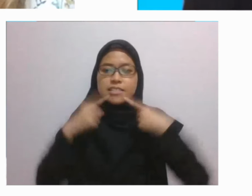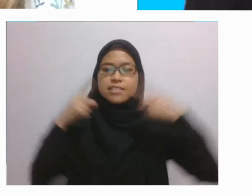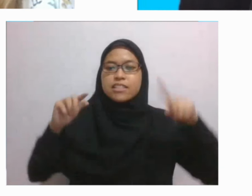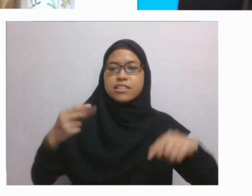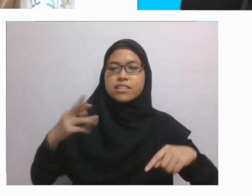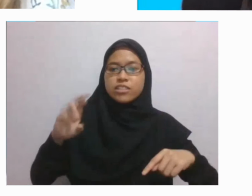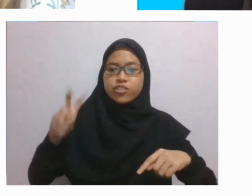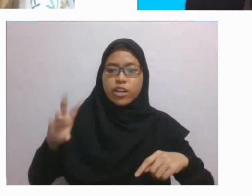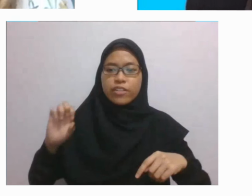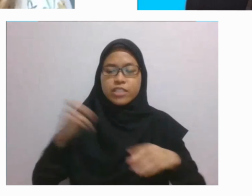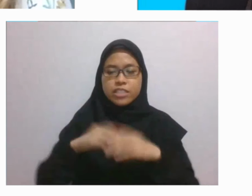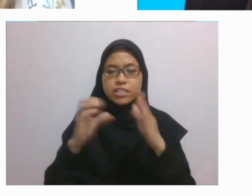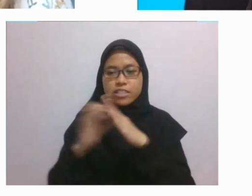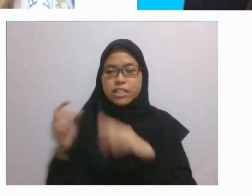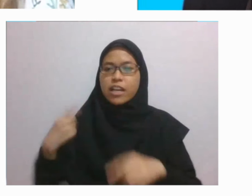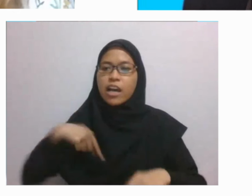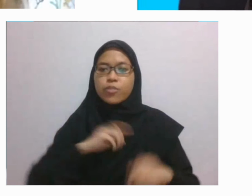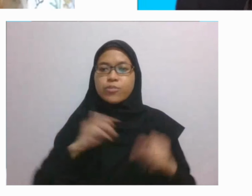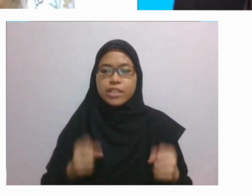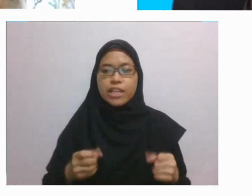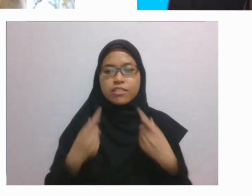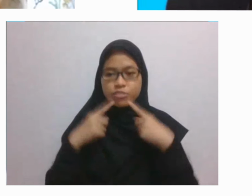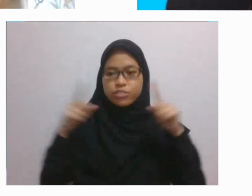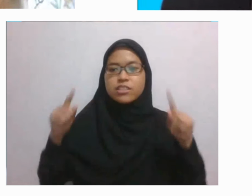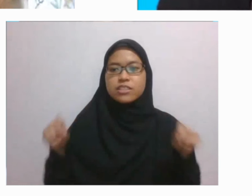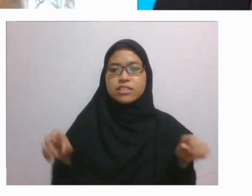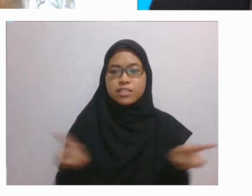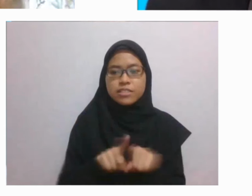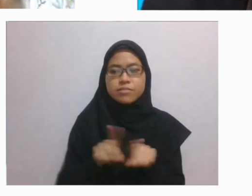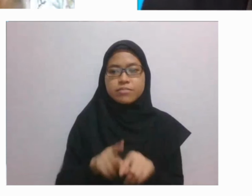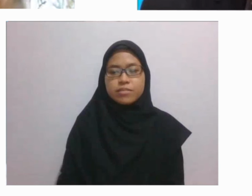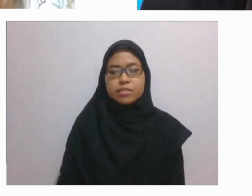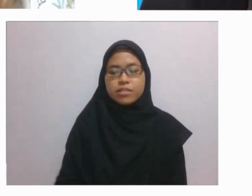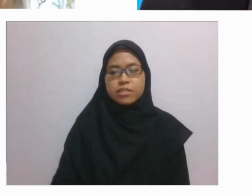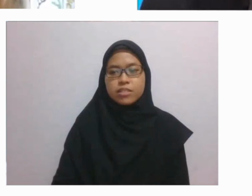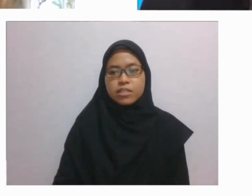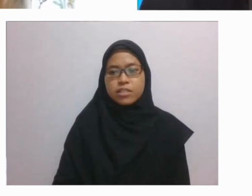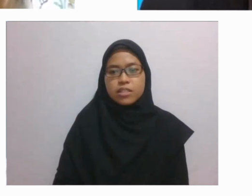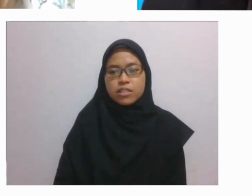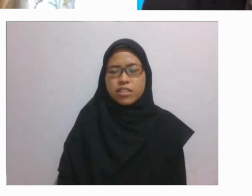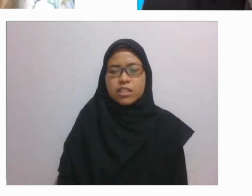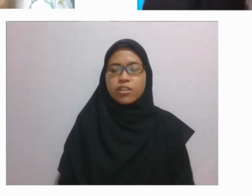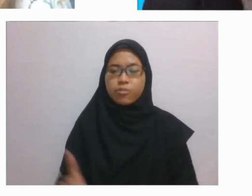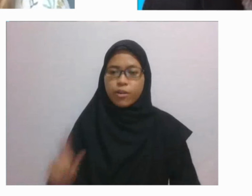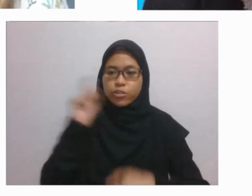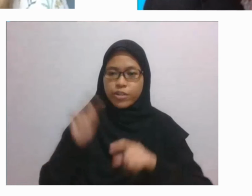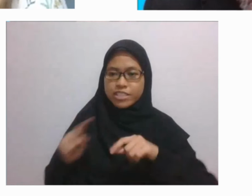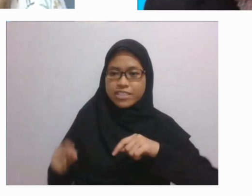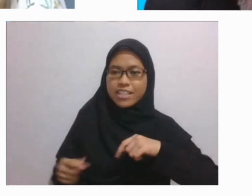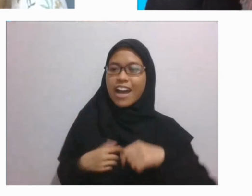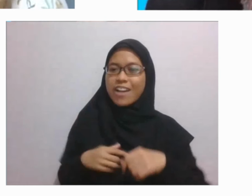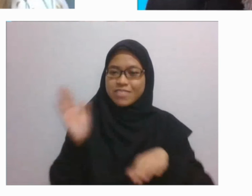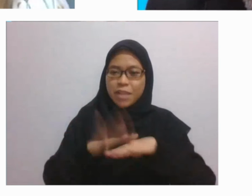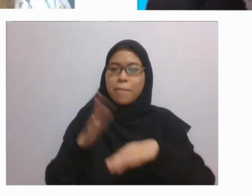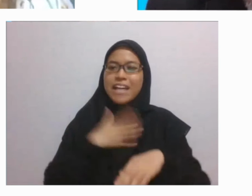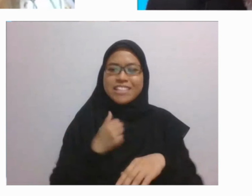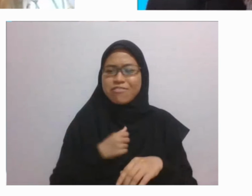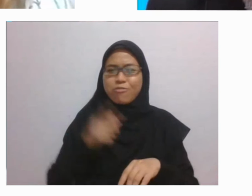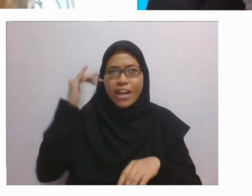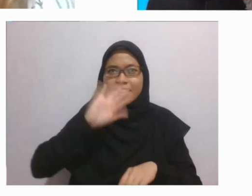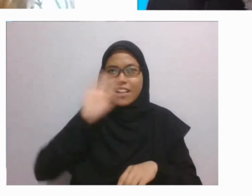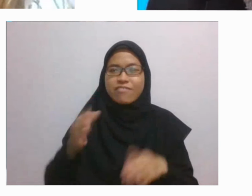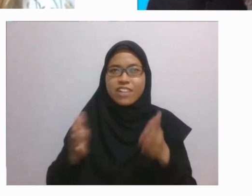Excellent. And actually, there is a call to action question, which I slap myself on the hands for not asking, but I'll do my wrap up in 1 minute. Do you want to just